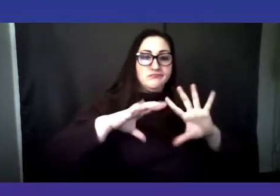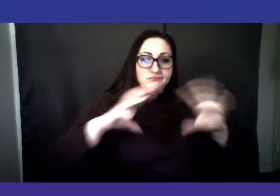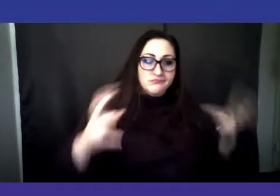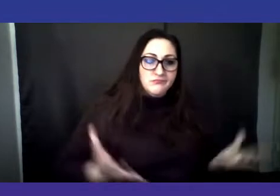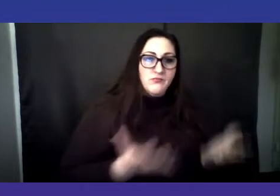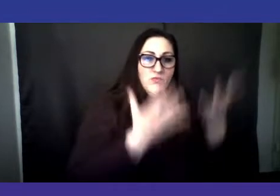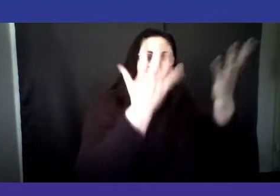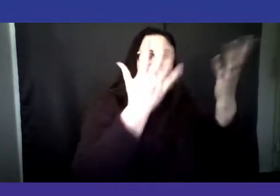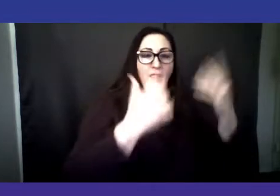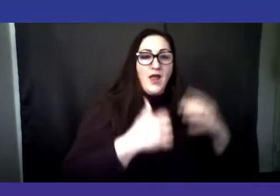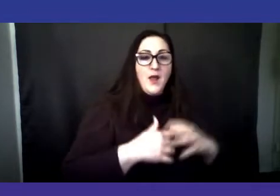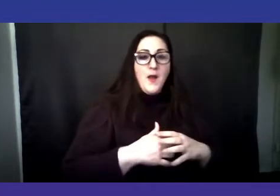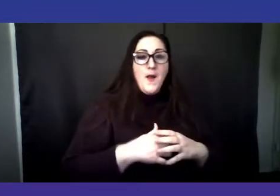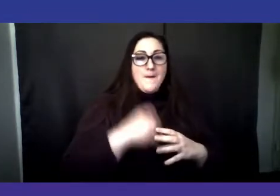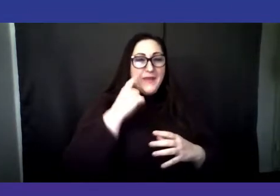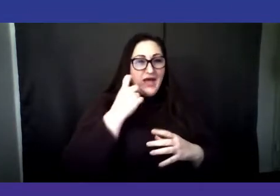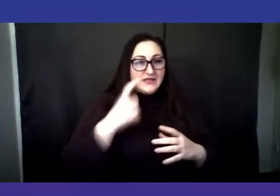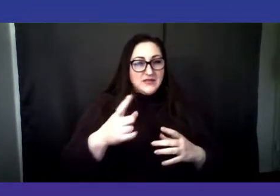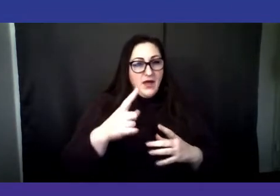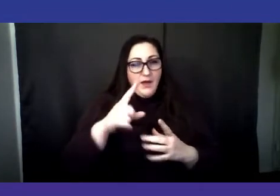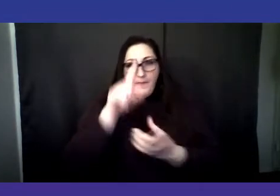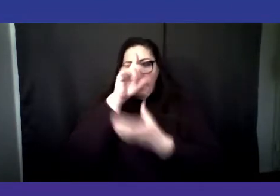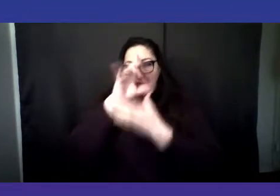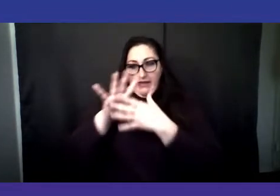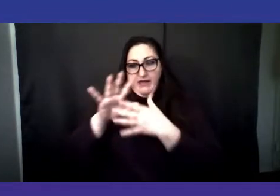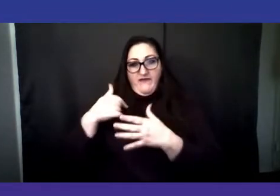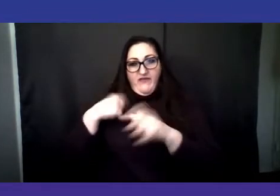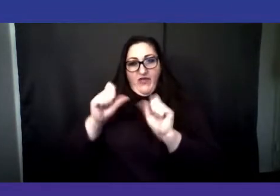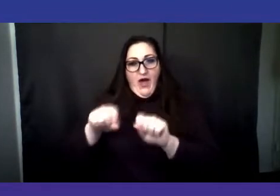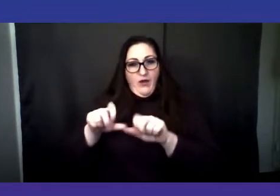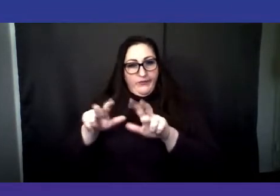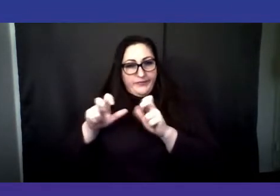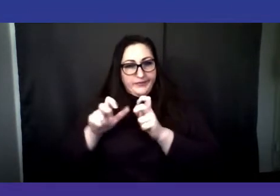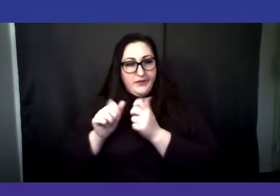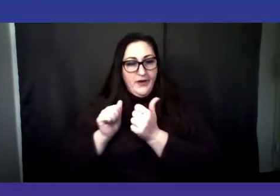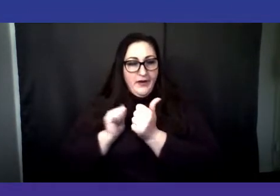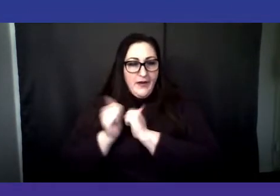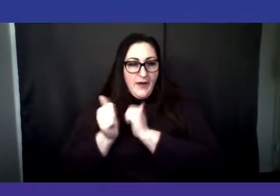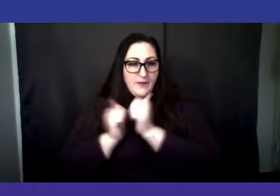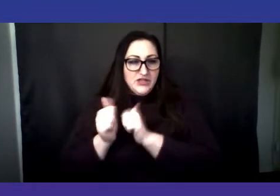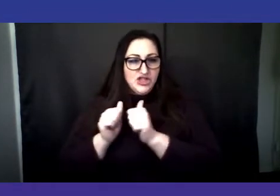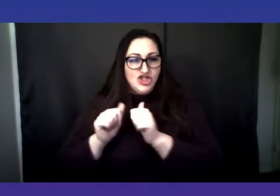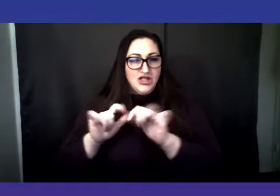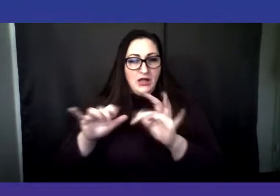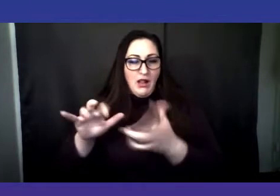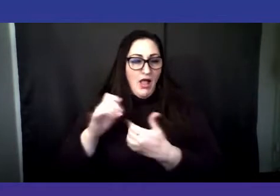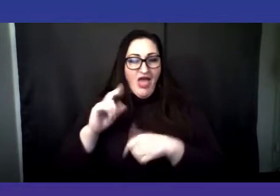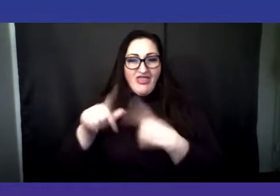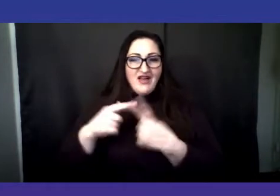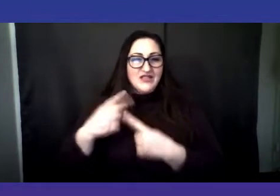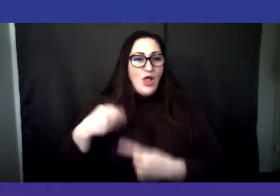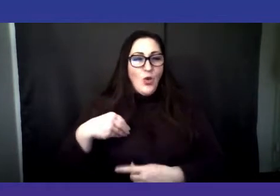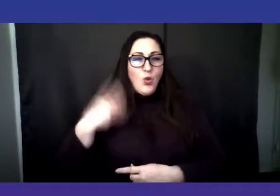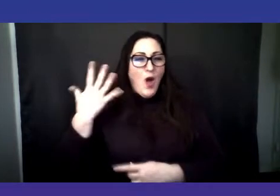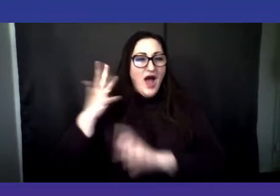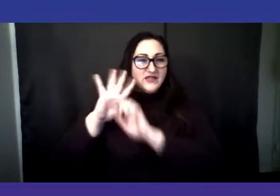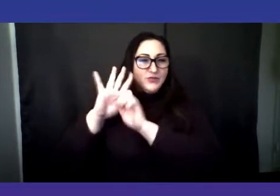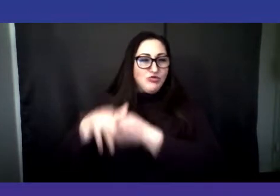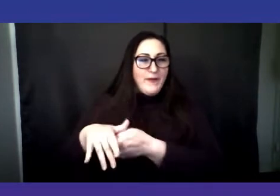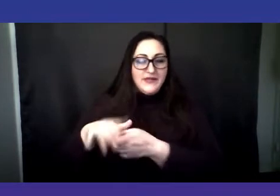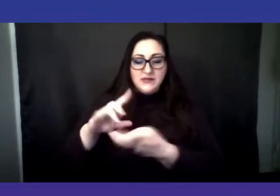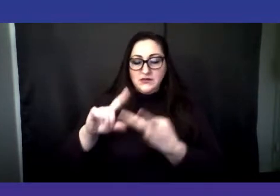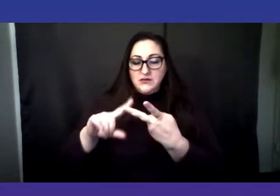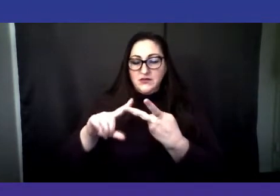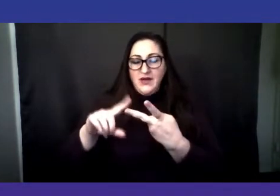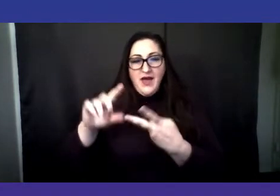misogynist, and ableist system. And so what does a future look like